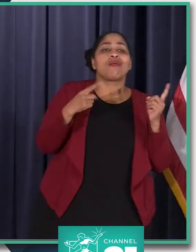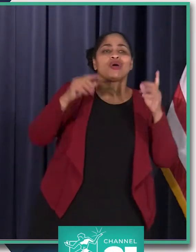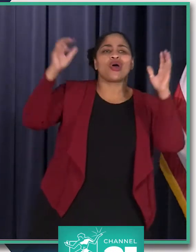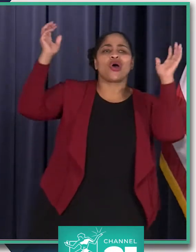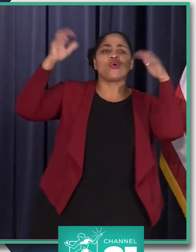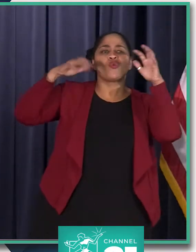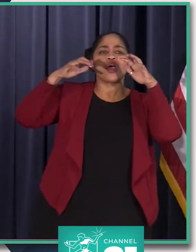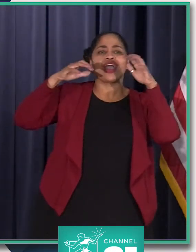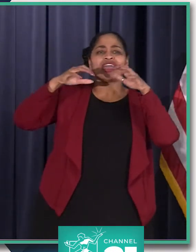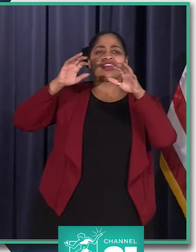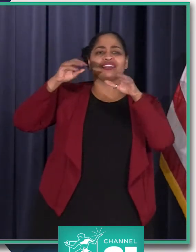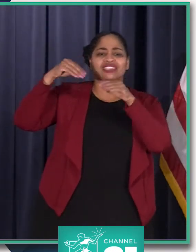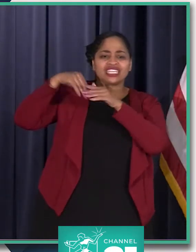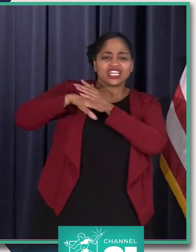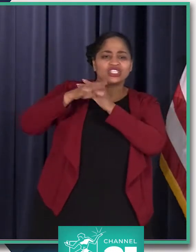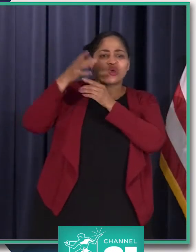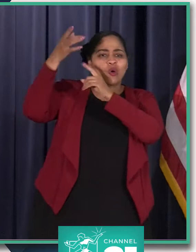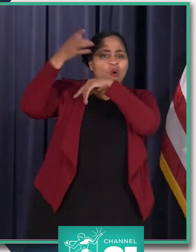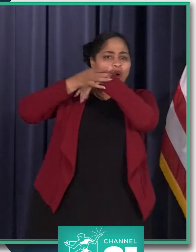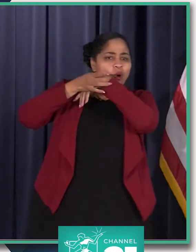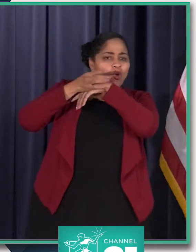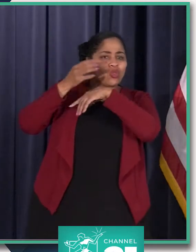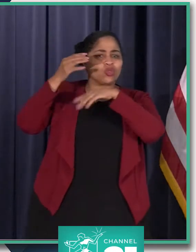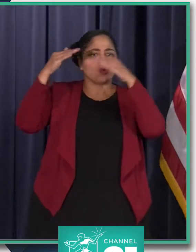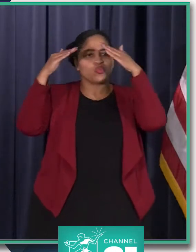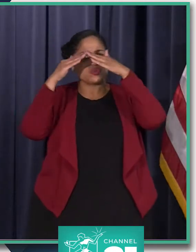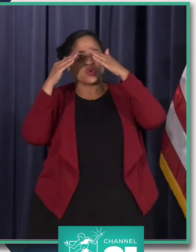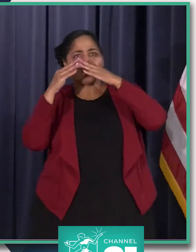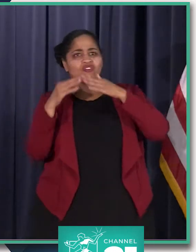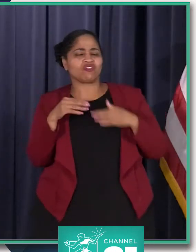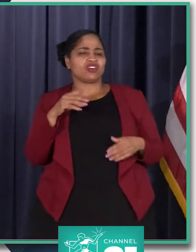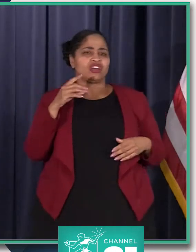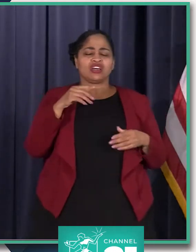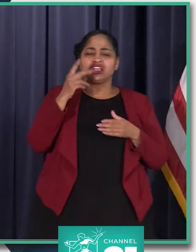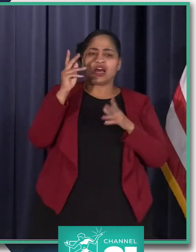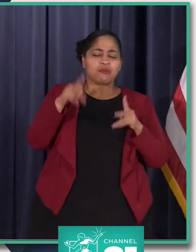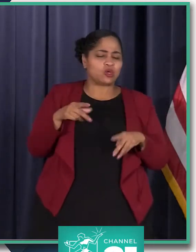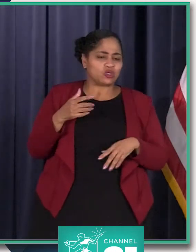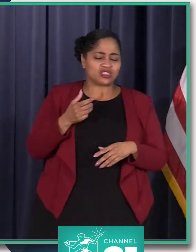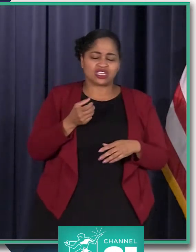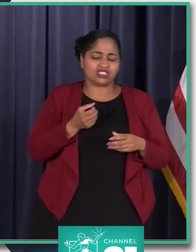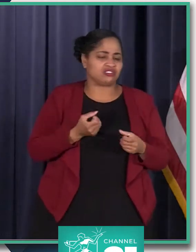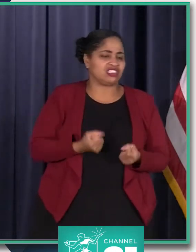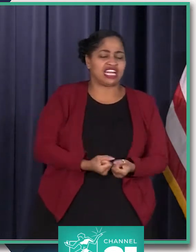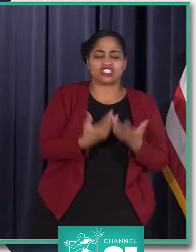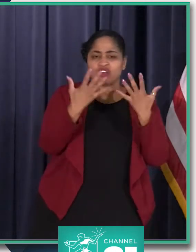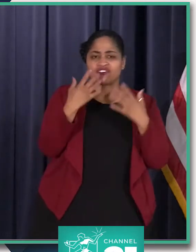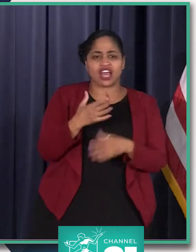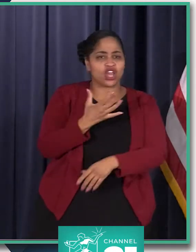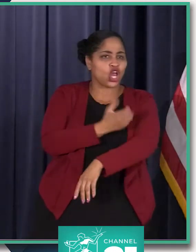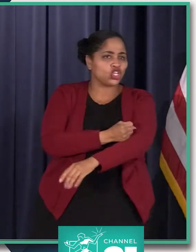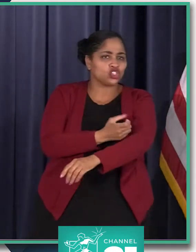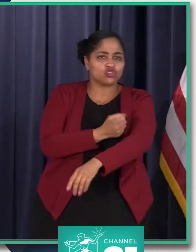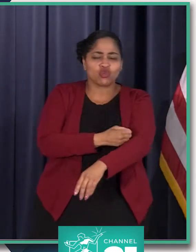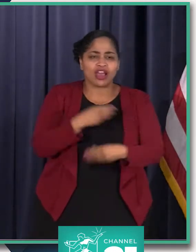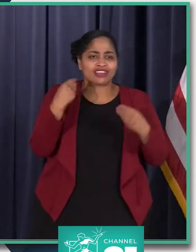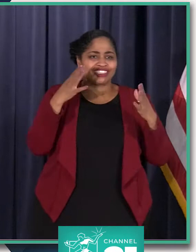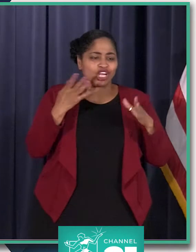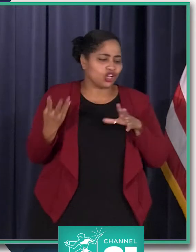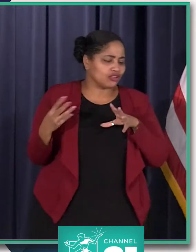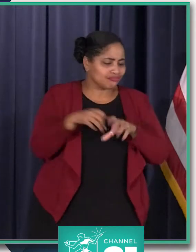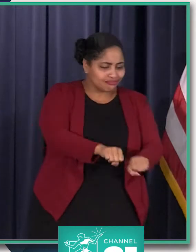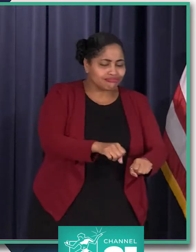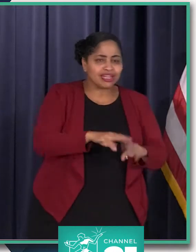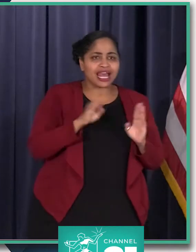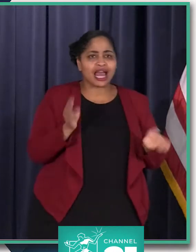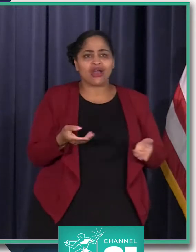into holes in the roof. A squatter comes in. A drug dealer moves in. Somebody lights it on fire. And every year, 1,000 houses that